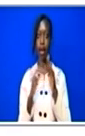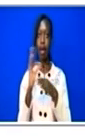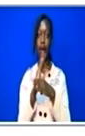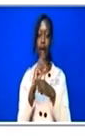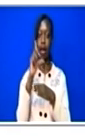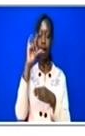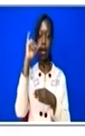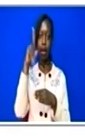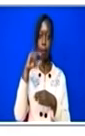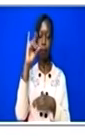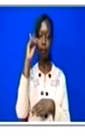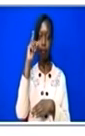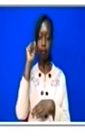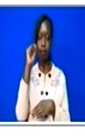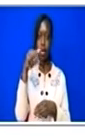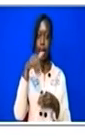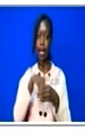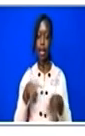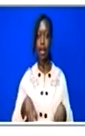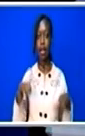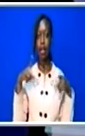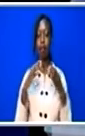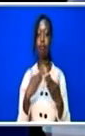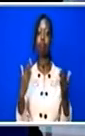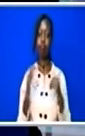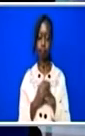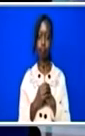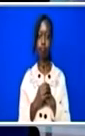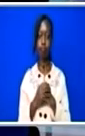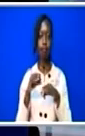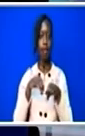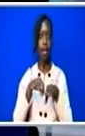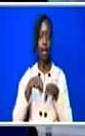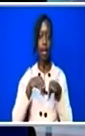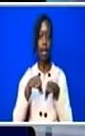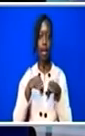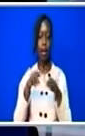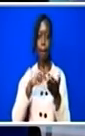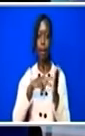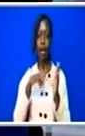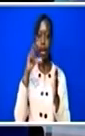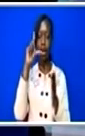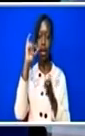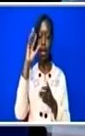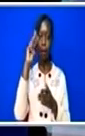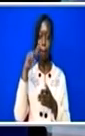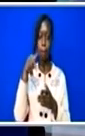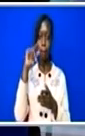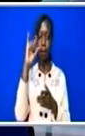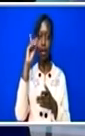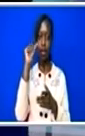living organisms. All right. So it's description of the lipids. Yes. Properties of lipids.